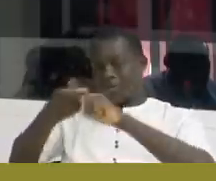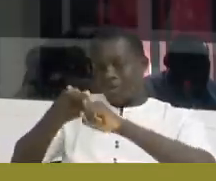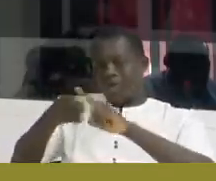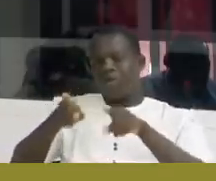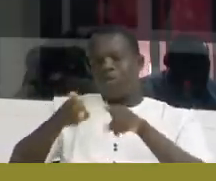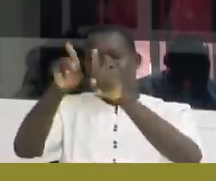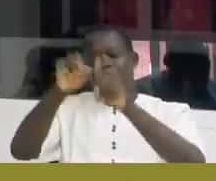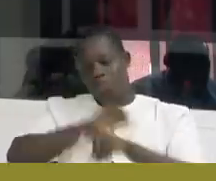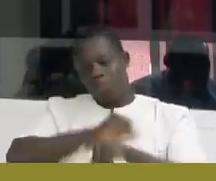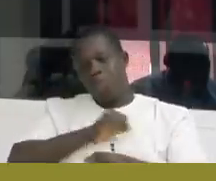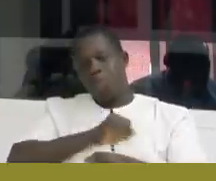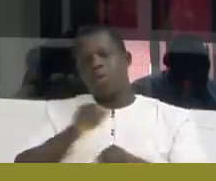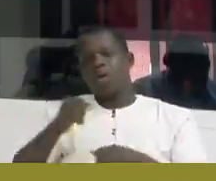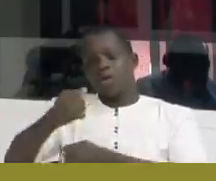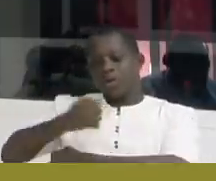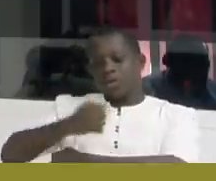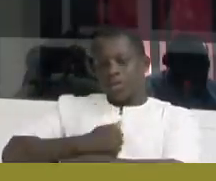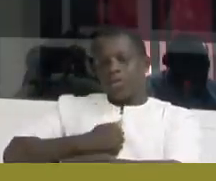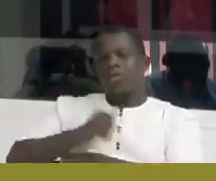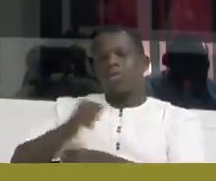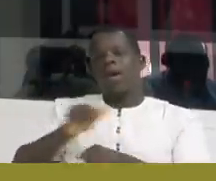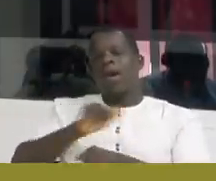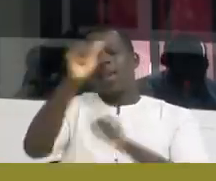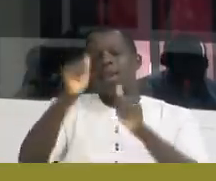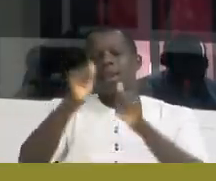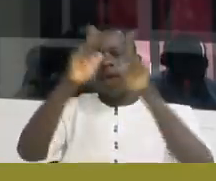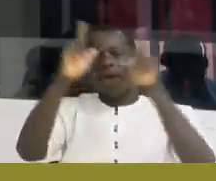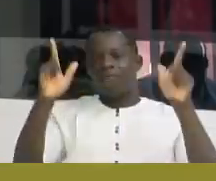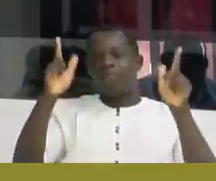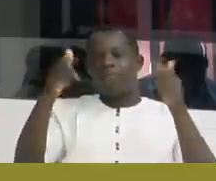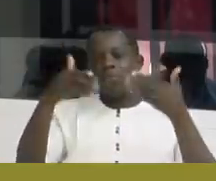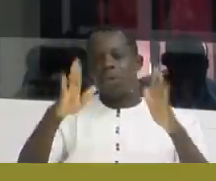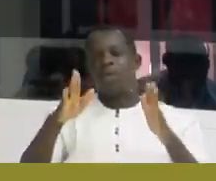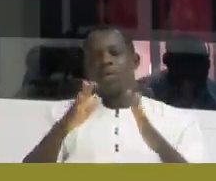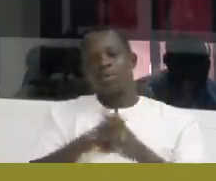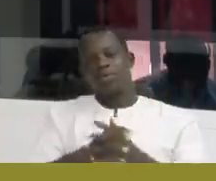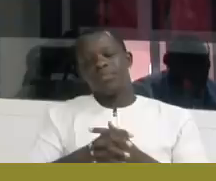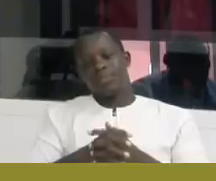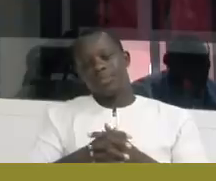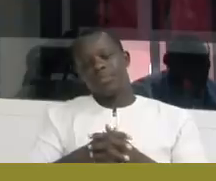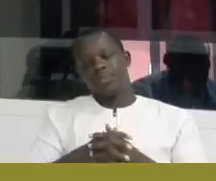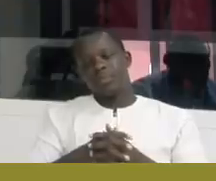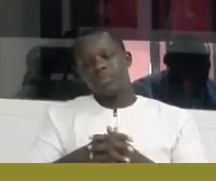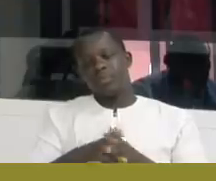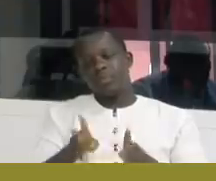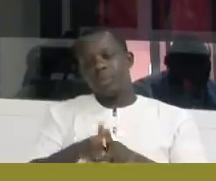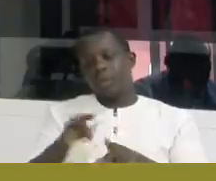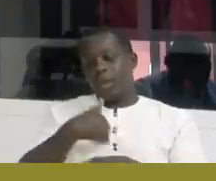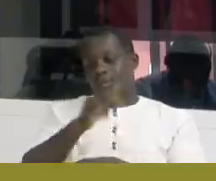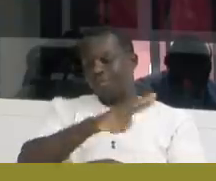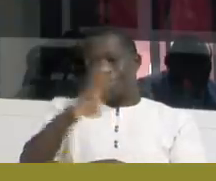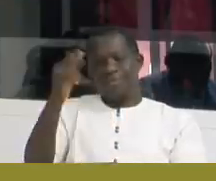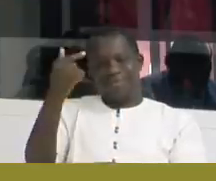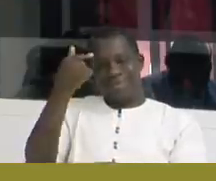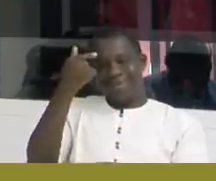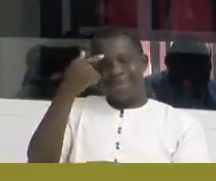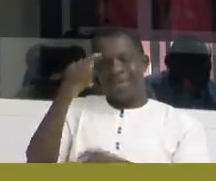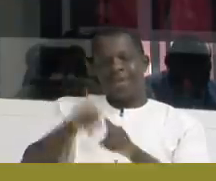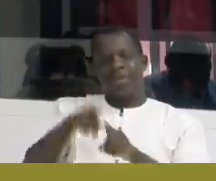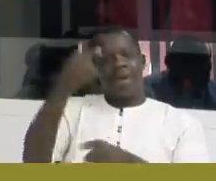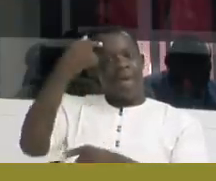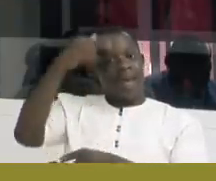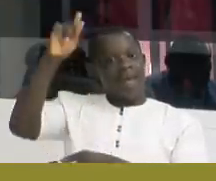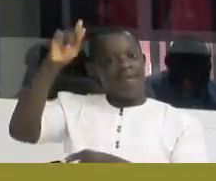his own security and livelihood. So I don't think it would have even been wise